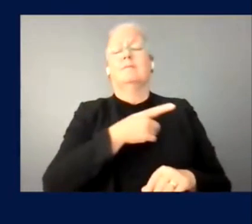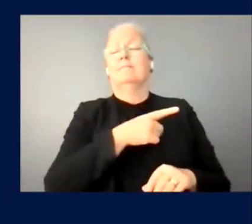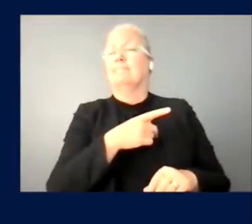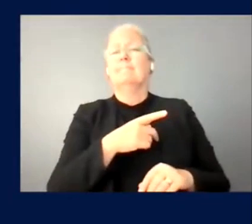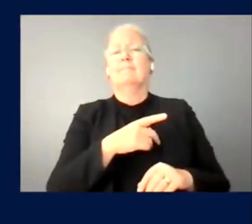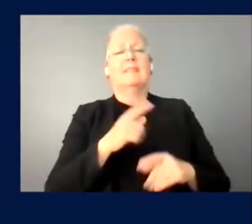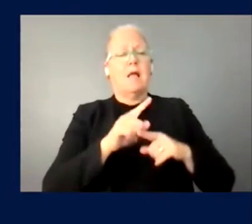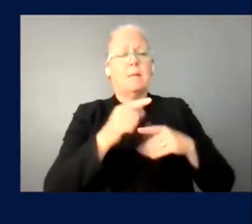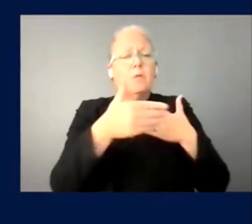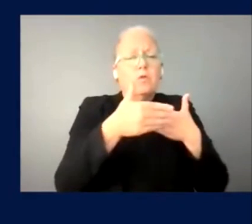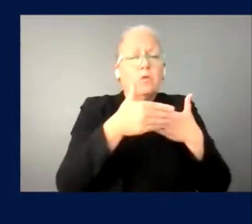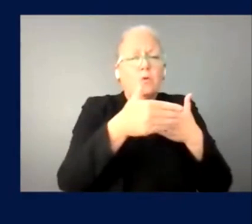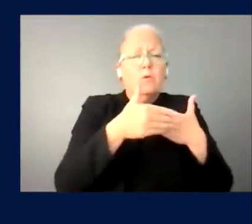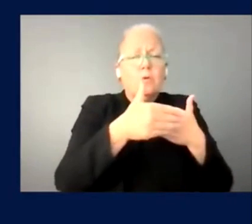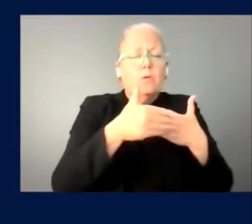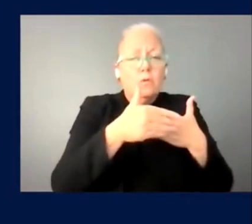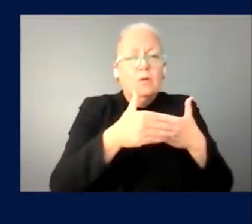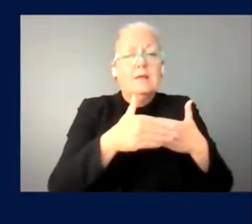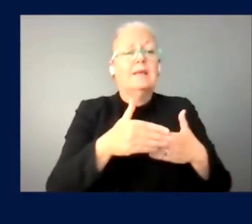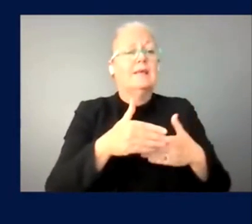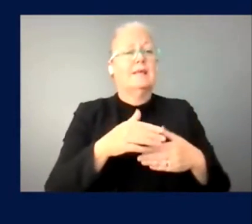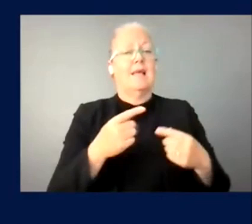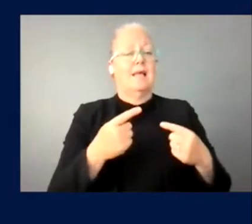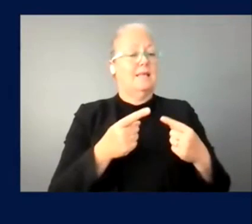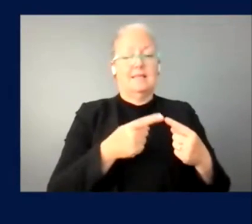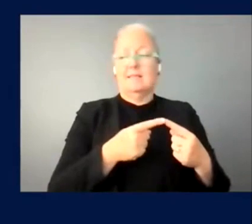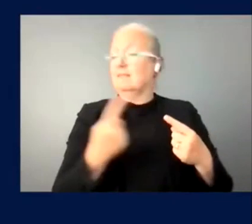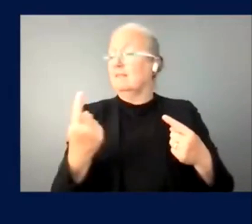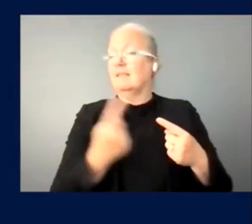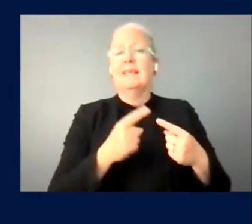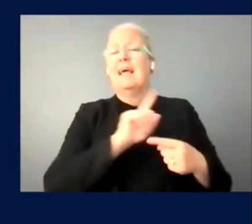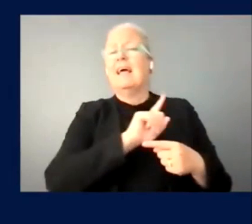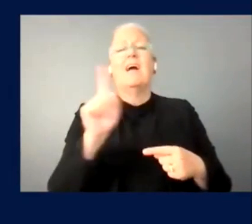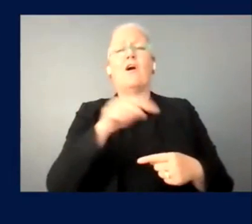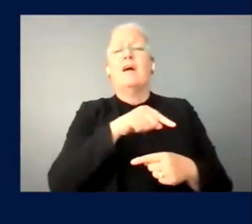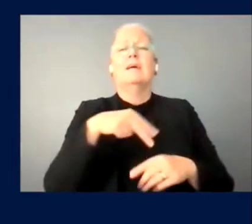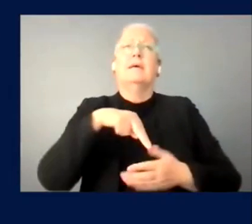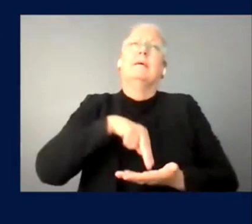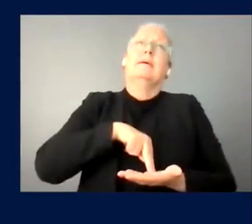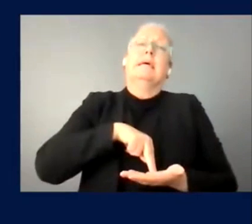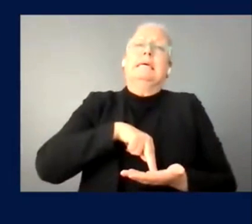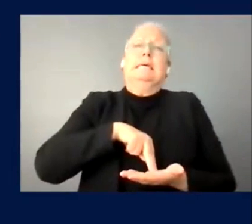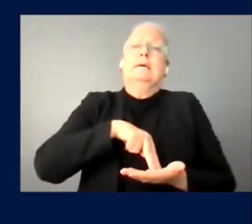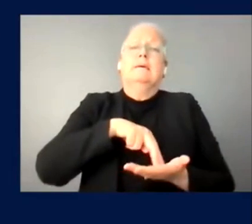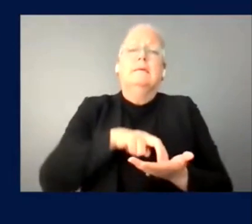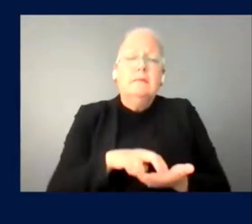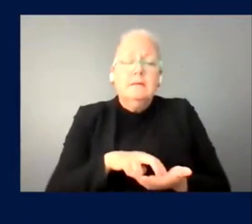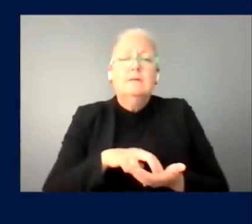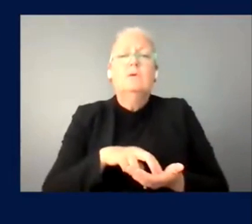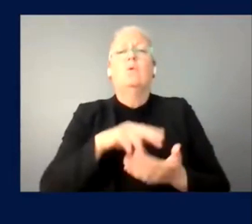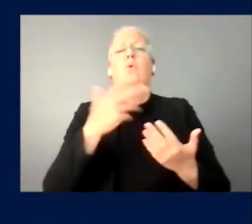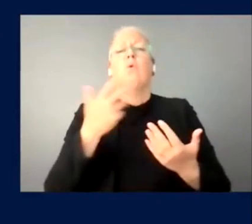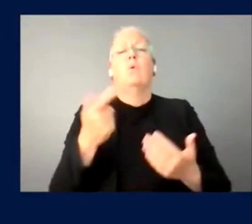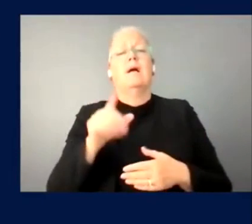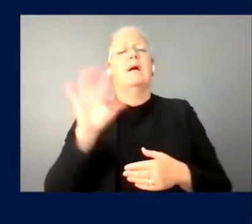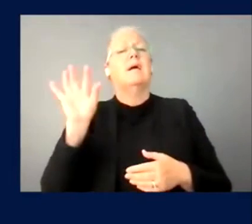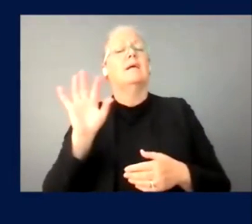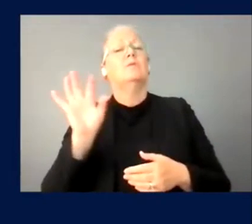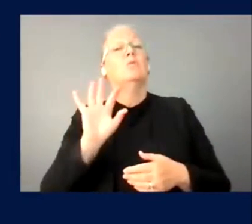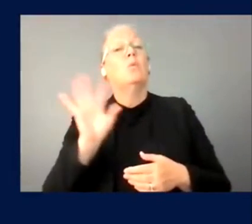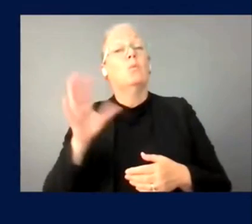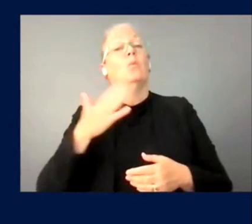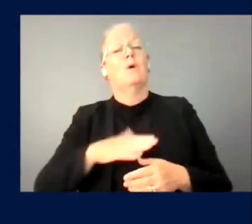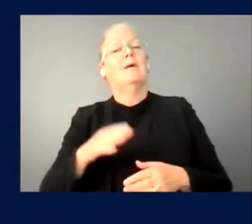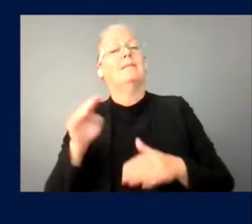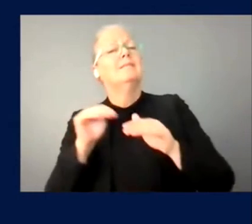to accessible concessions because they can't stand for long, or closer to accessible toilets because they require it to change